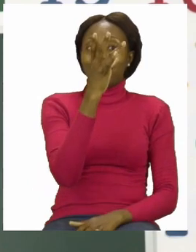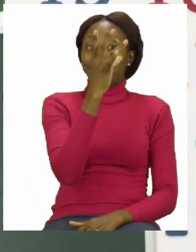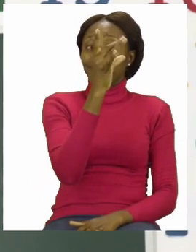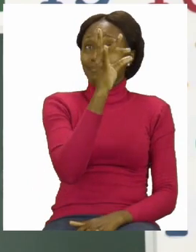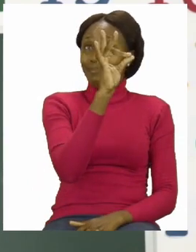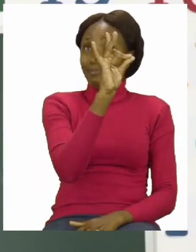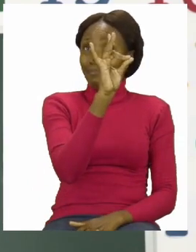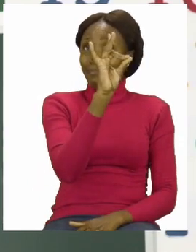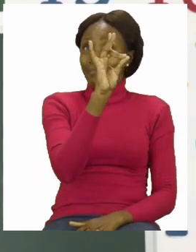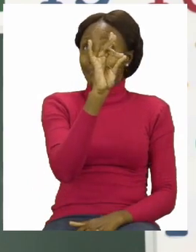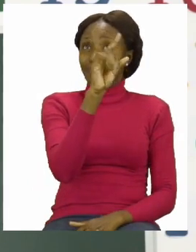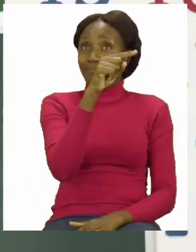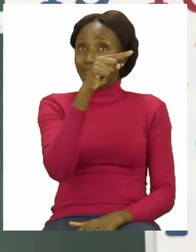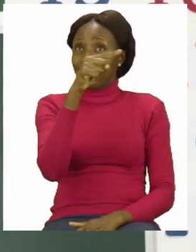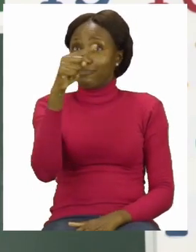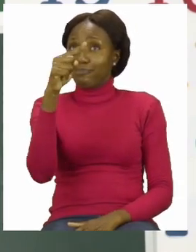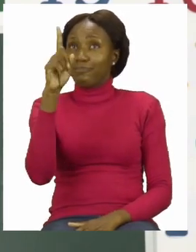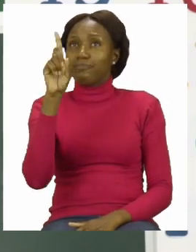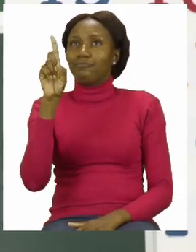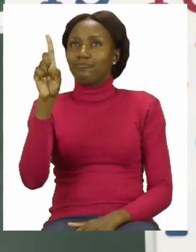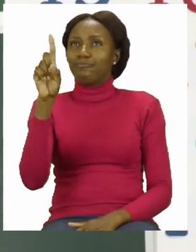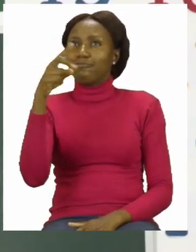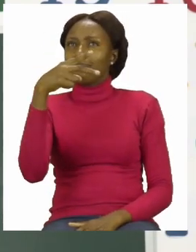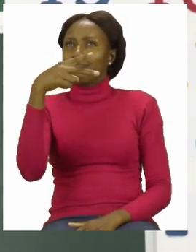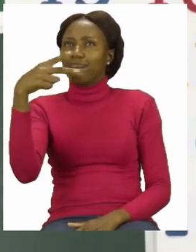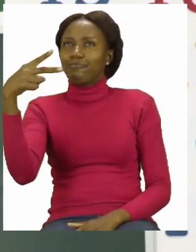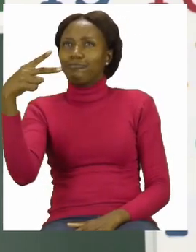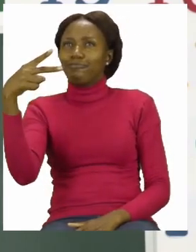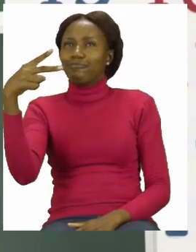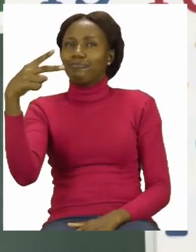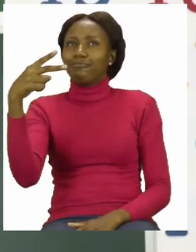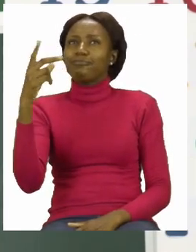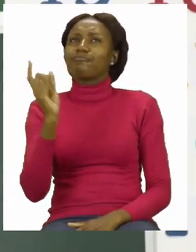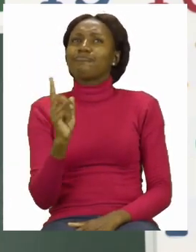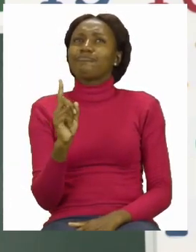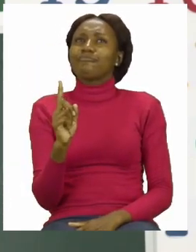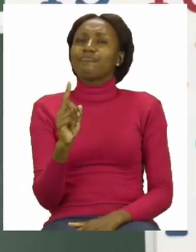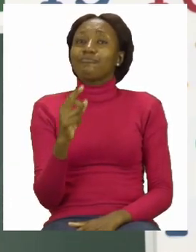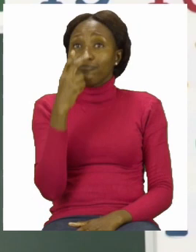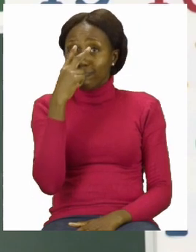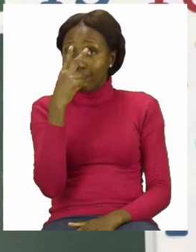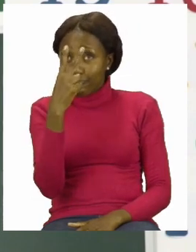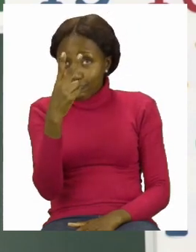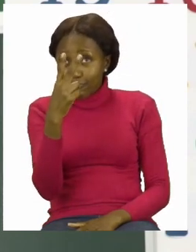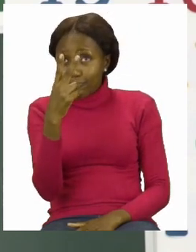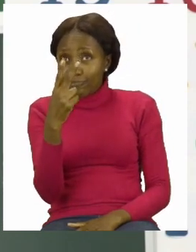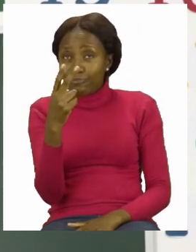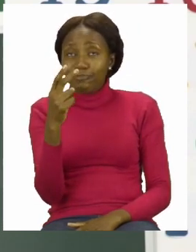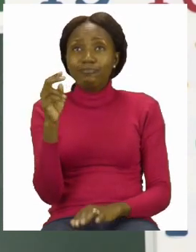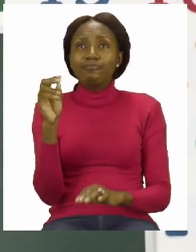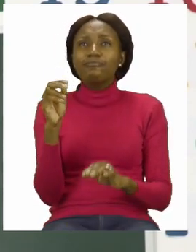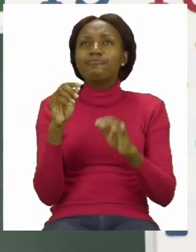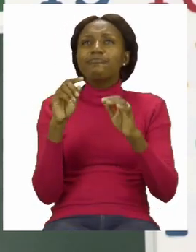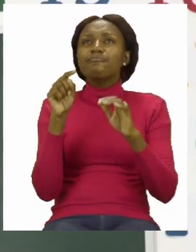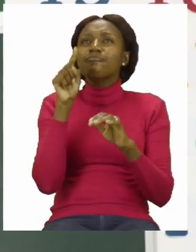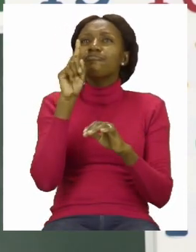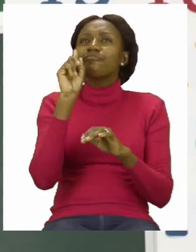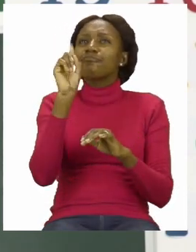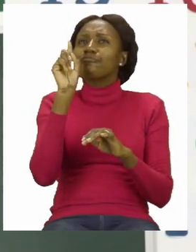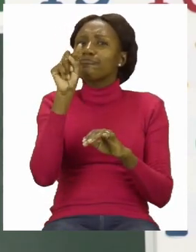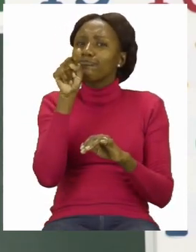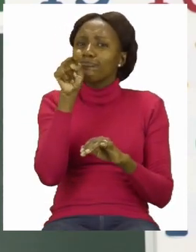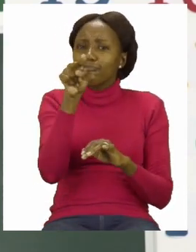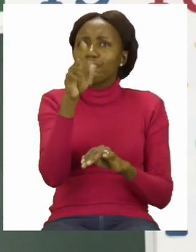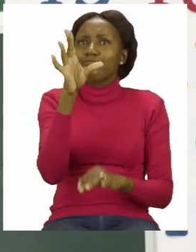8 minus 1 equals. So we are going to put our finger on